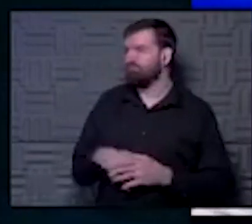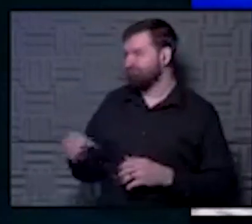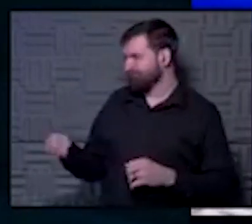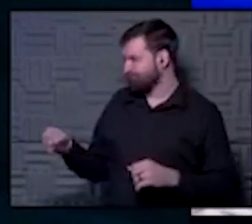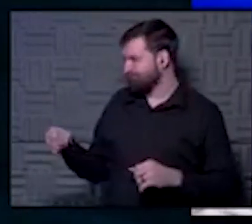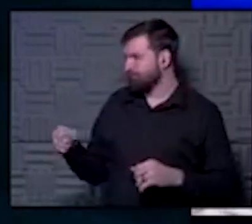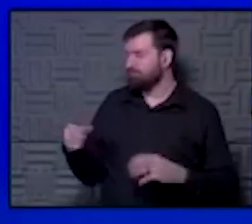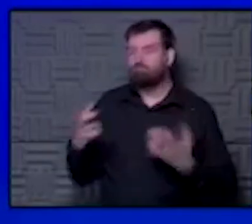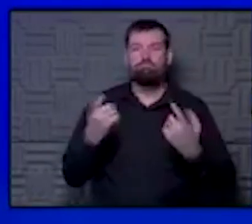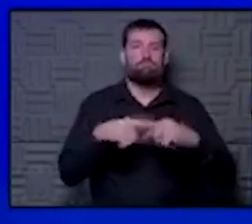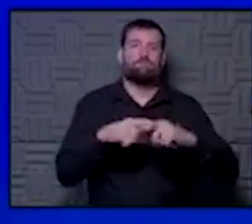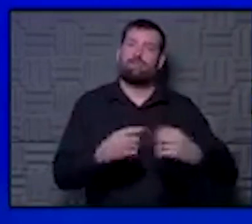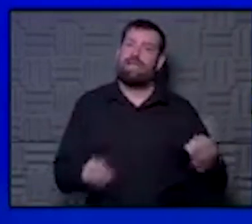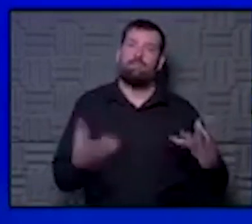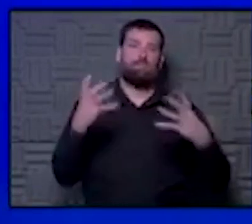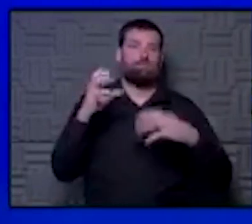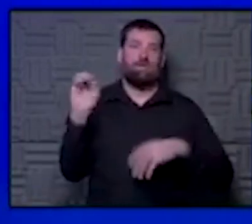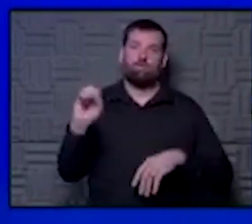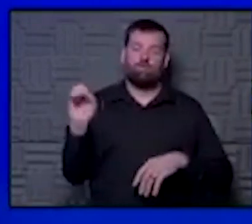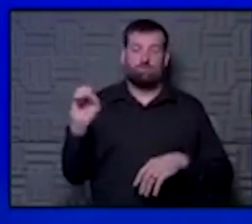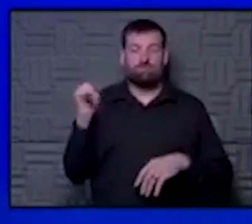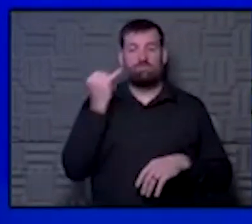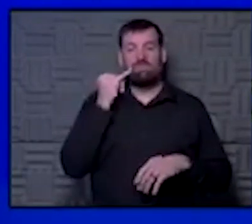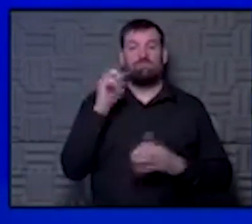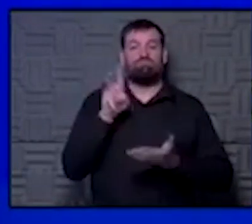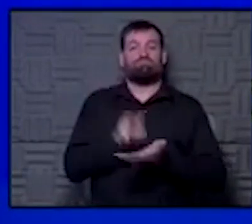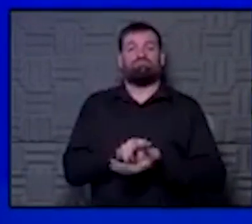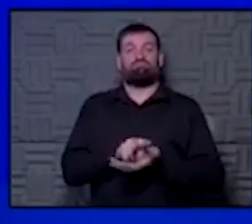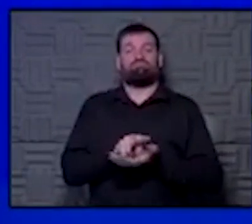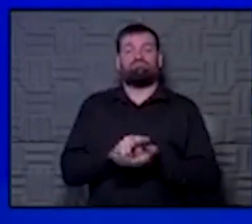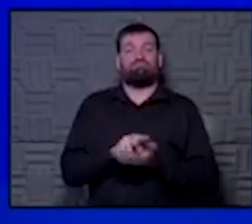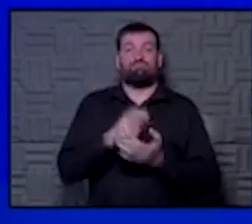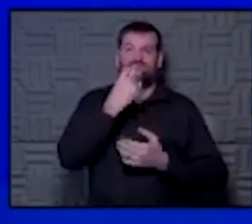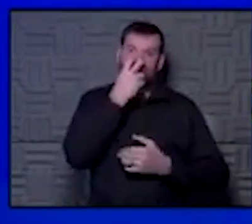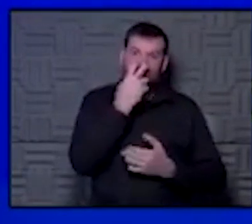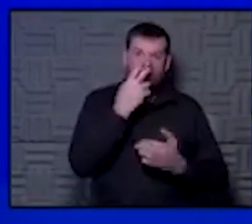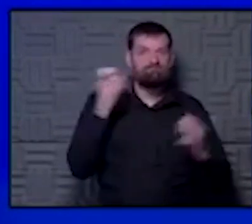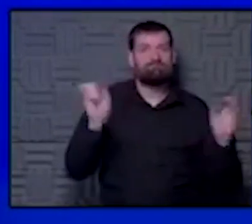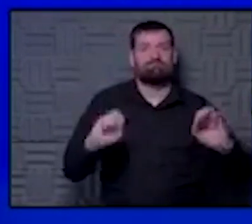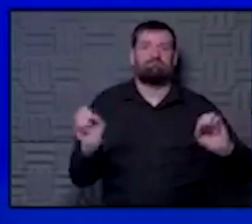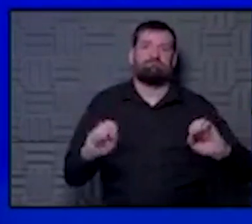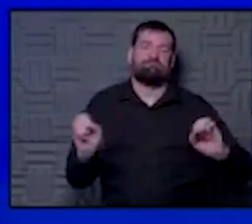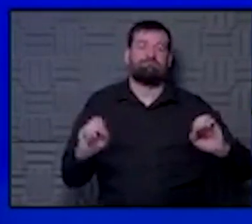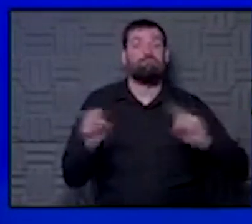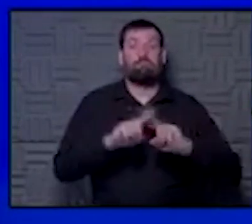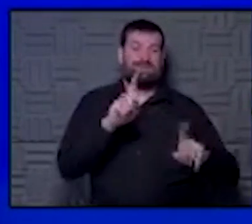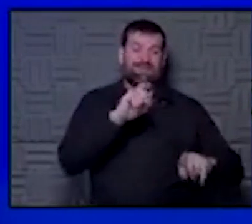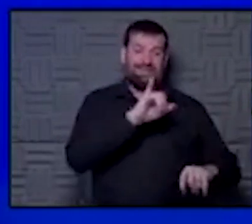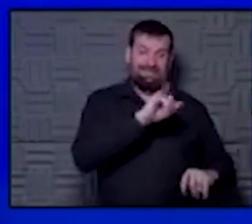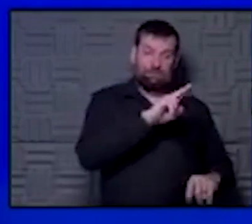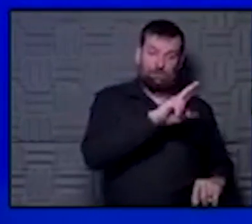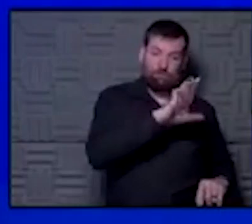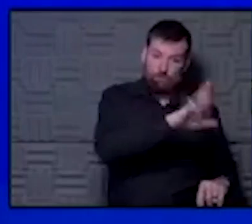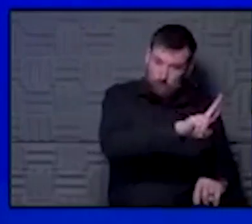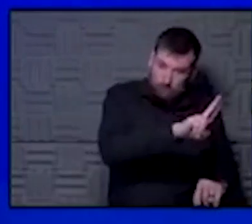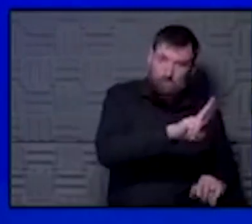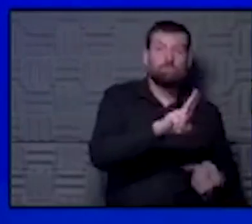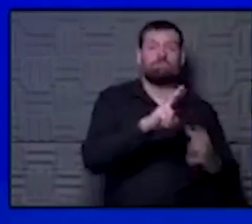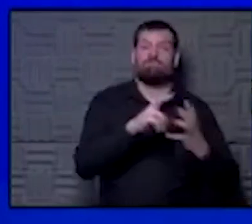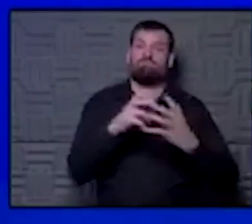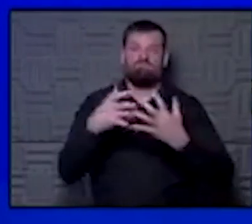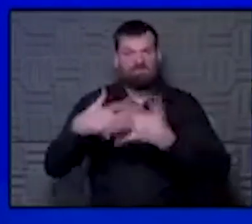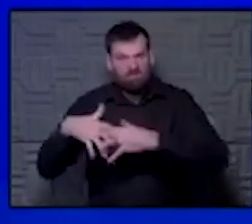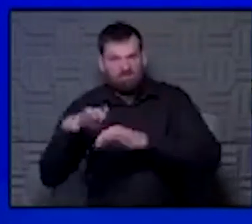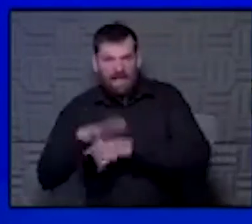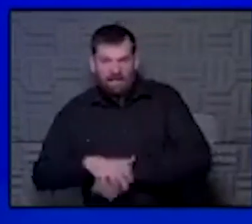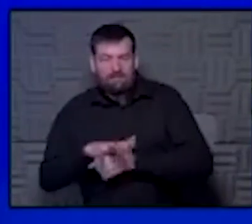it's just how much oxygen you have to put in. If you're just laying in the bedside on a nasal cannula, it's not too big a deal. It's when you're in the ICU and you have to go on a lot of ventilators and a lot